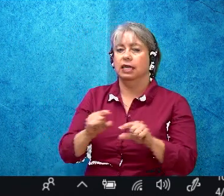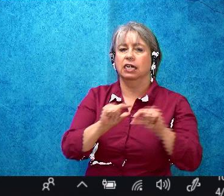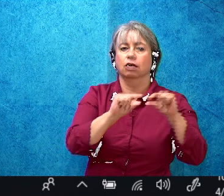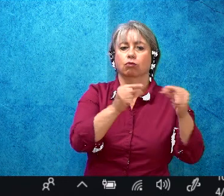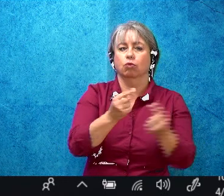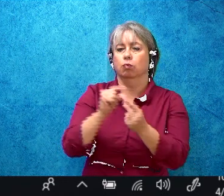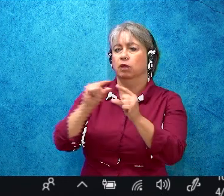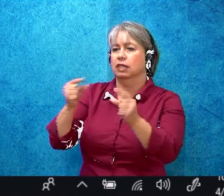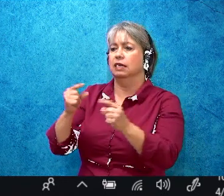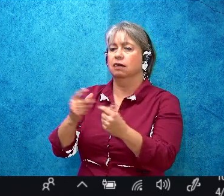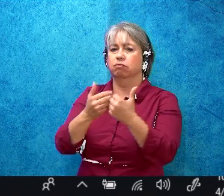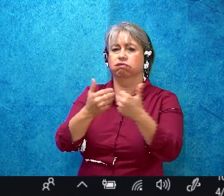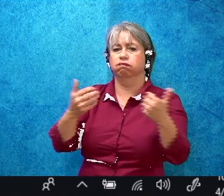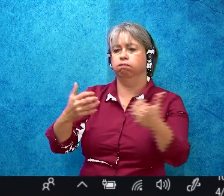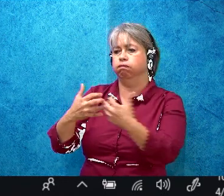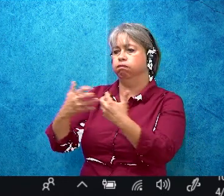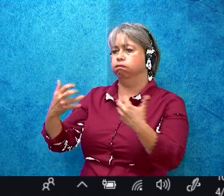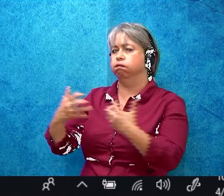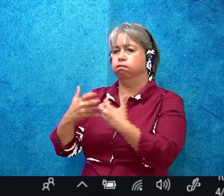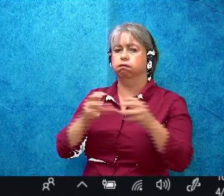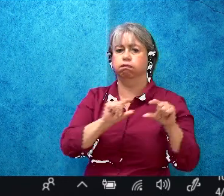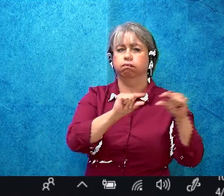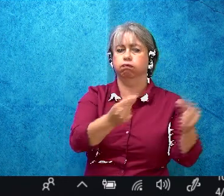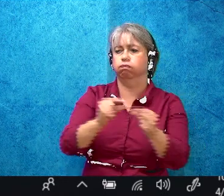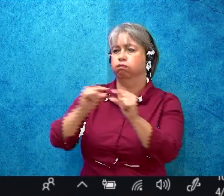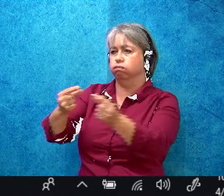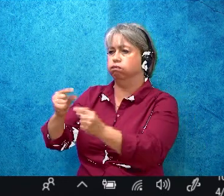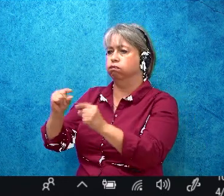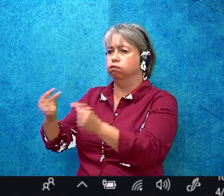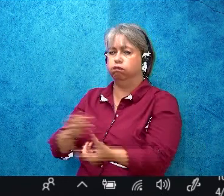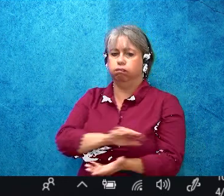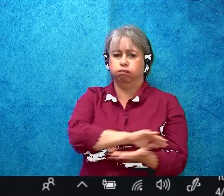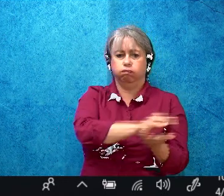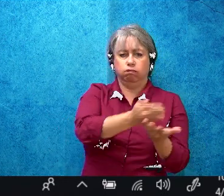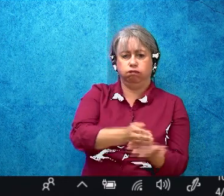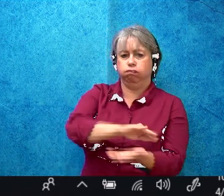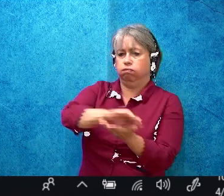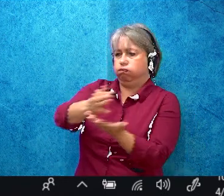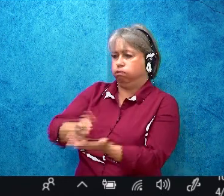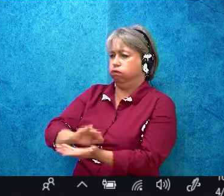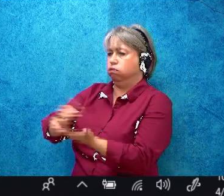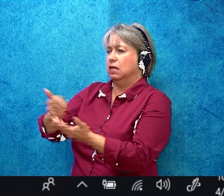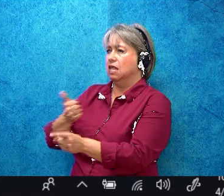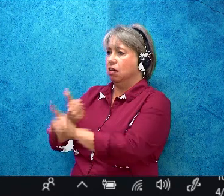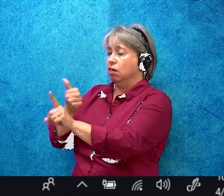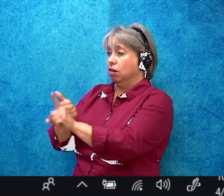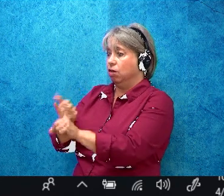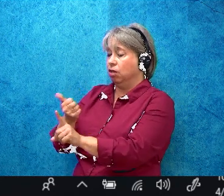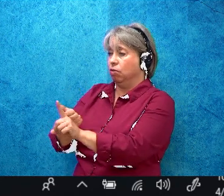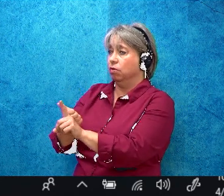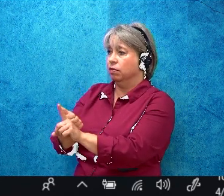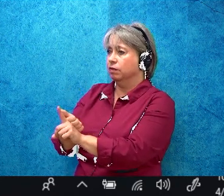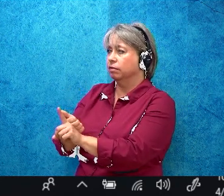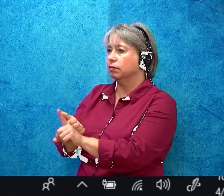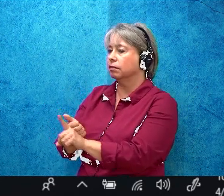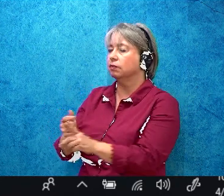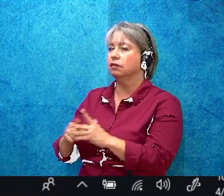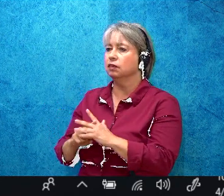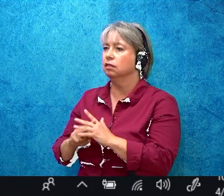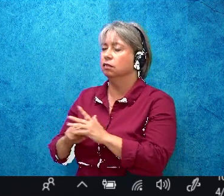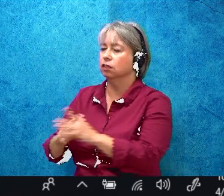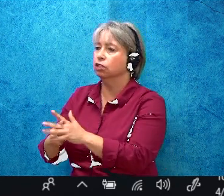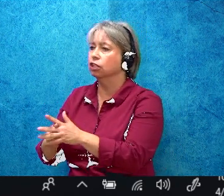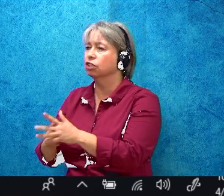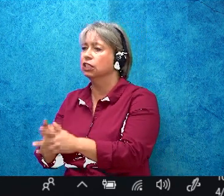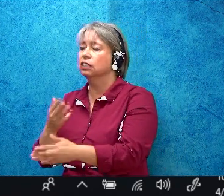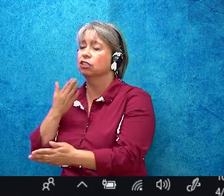out into individual piles. You, by yourself. Psyche starts. She's doing